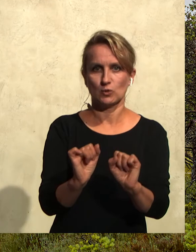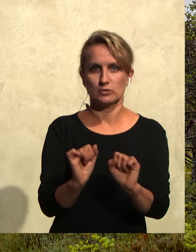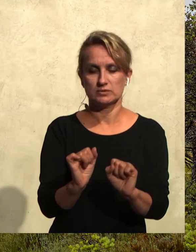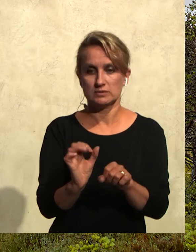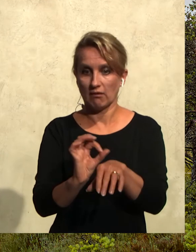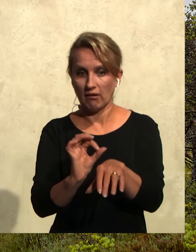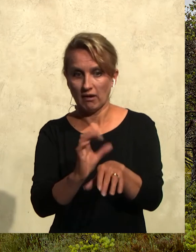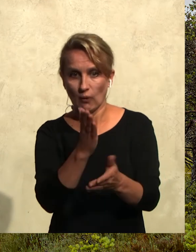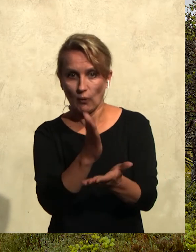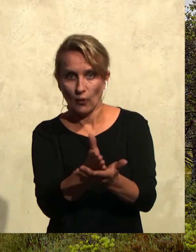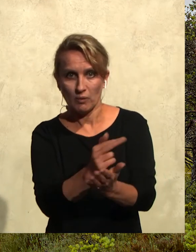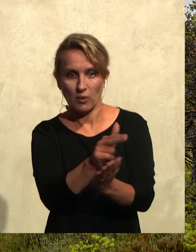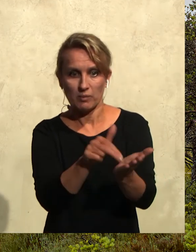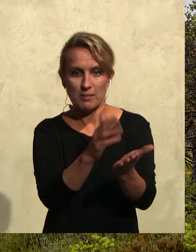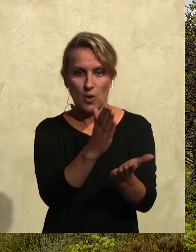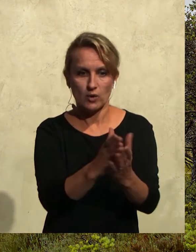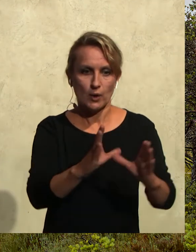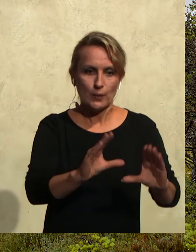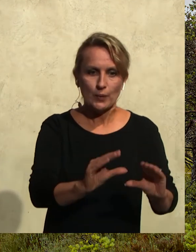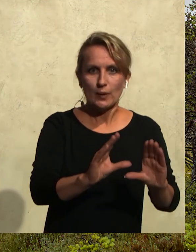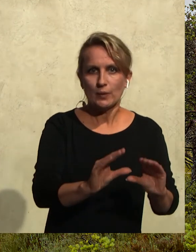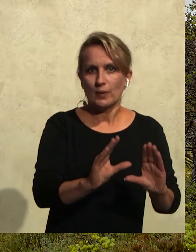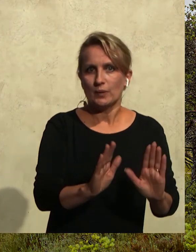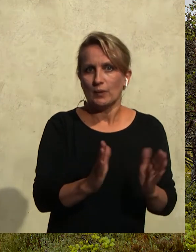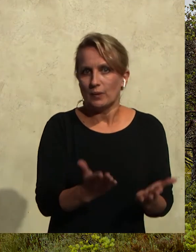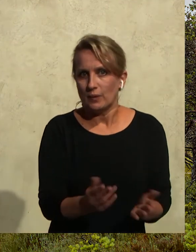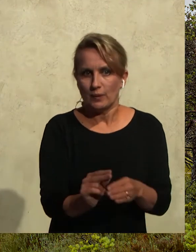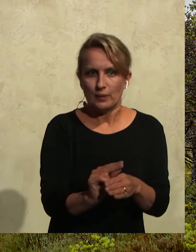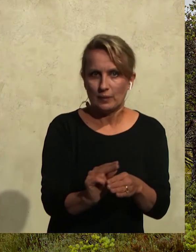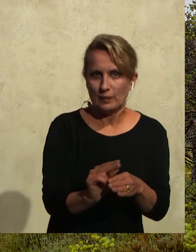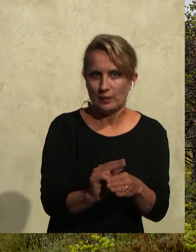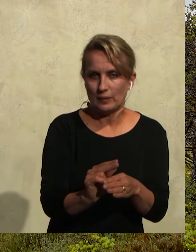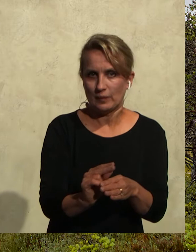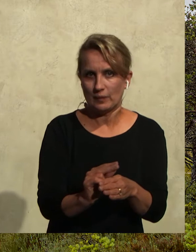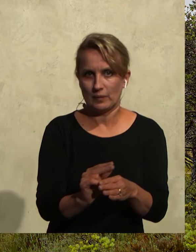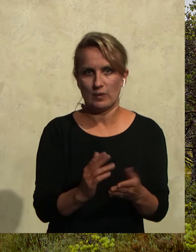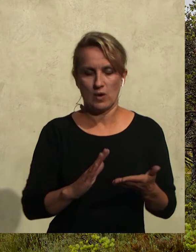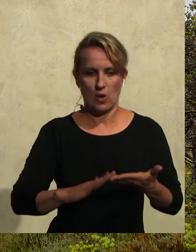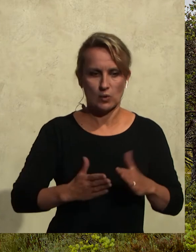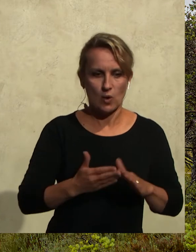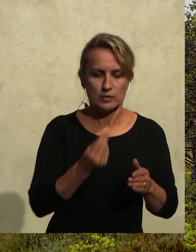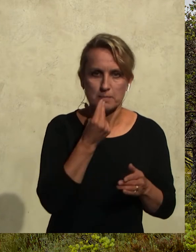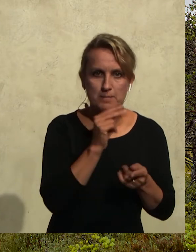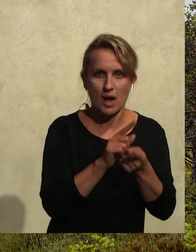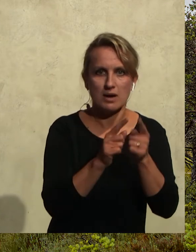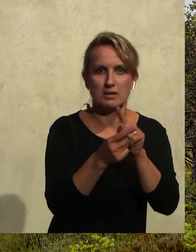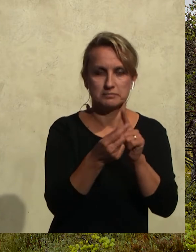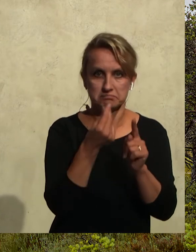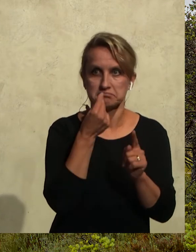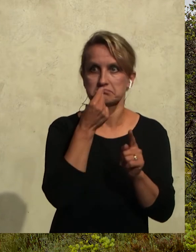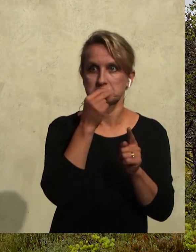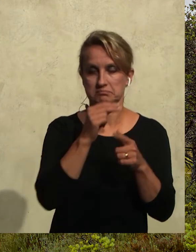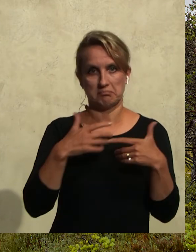Some of the strategically vital approaches to mental health protection would include definitely a life course